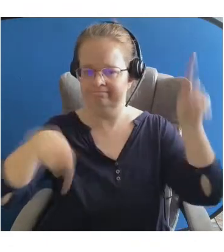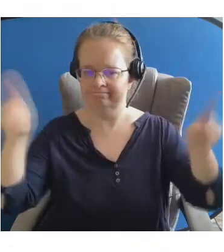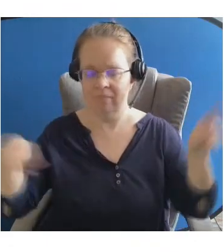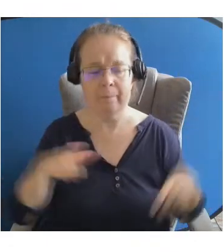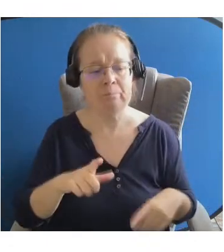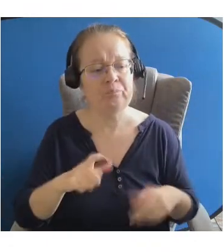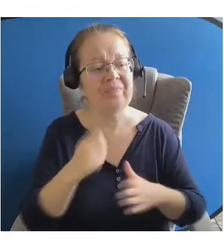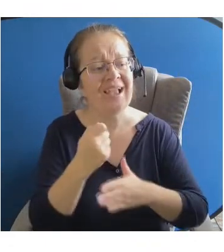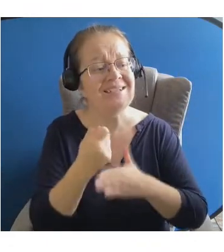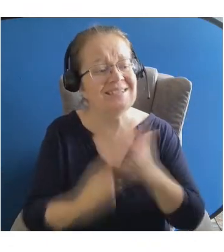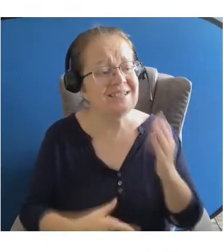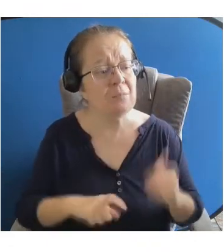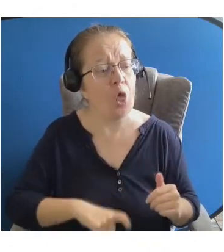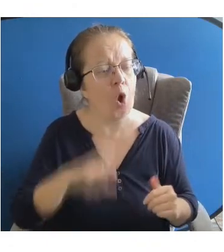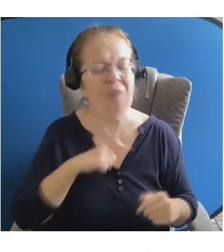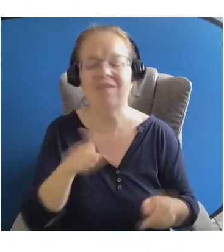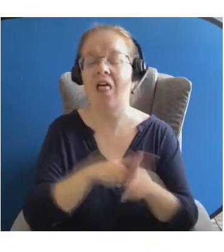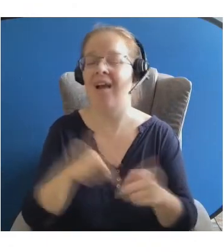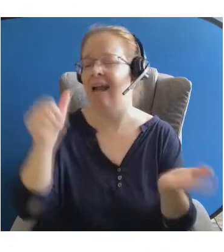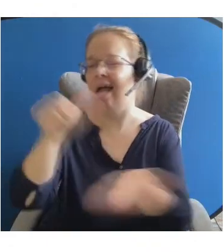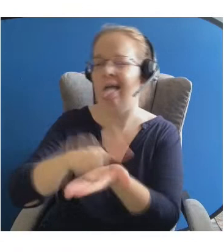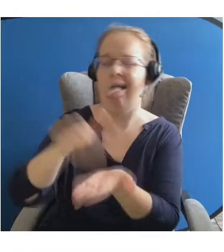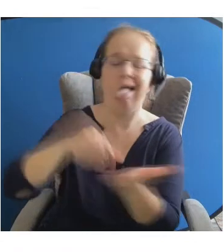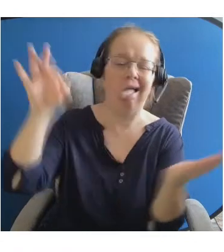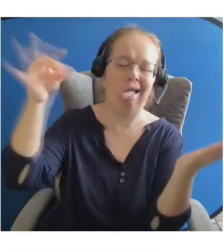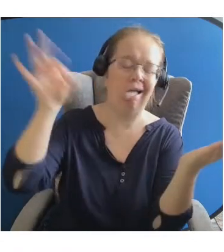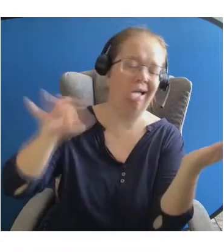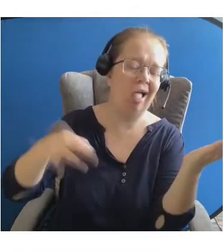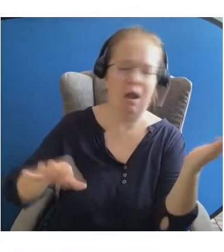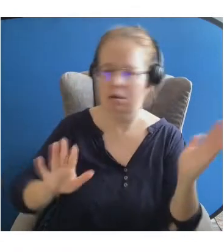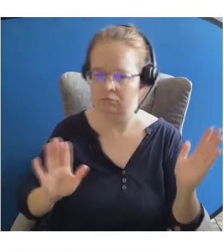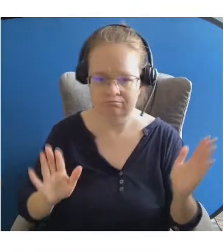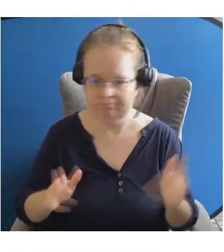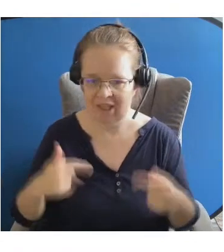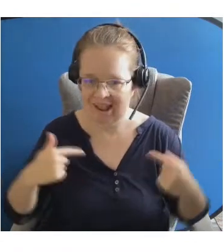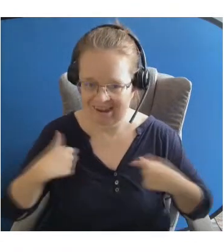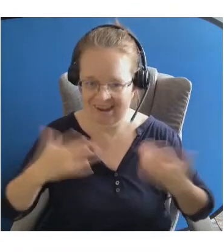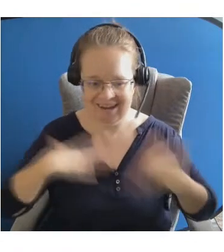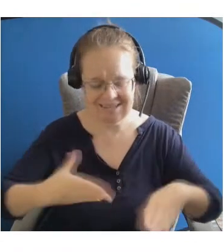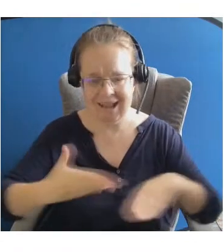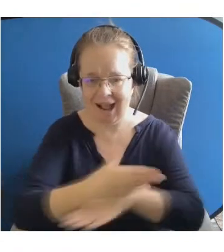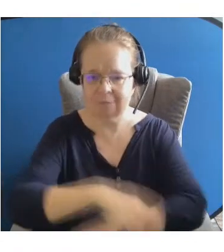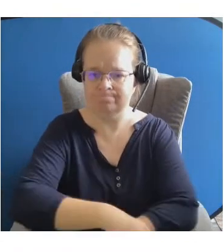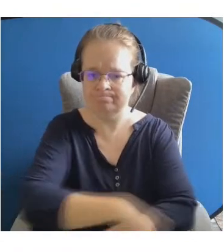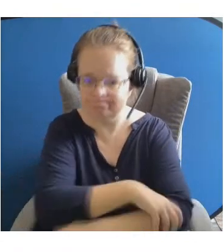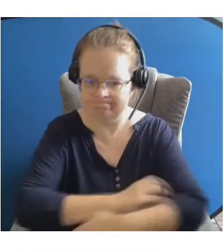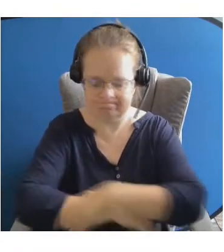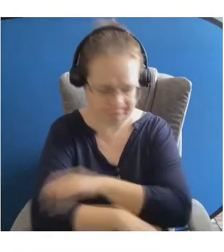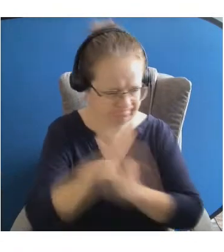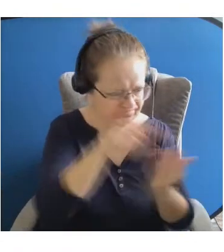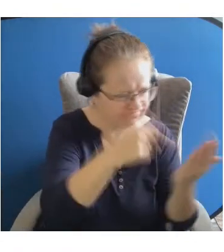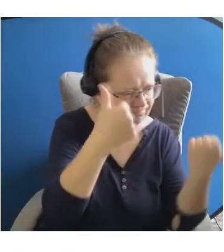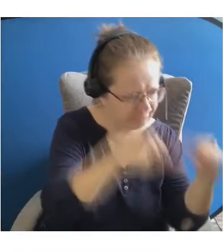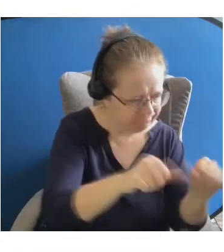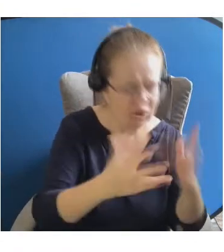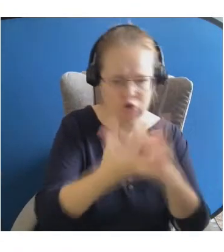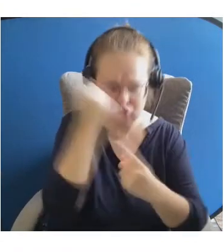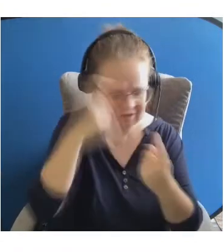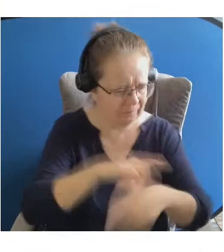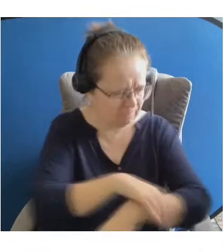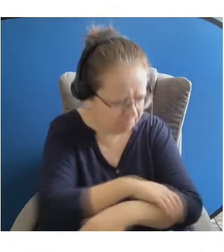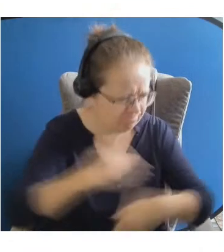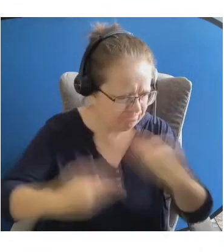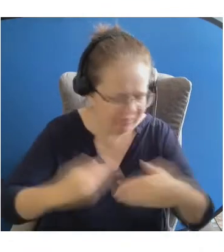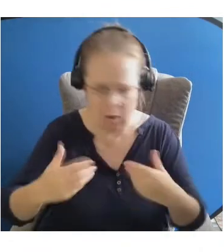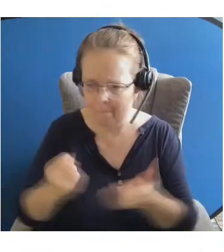a tick box exercise. It's an actionable statement about the steps that we're taking for our employees to feel